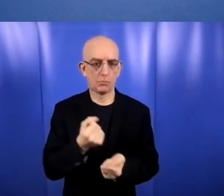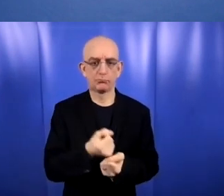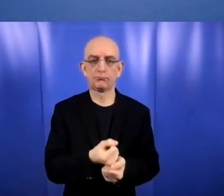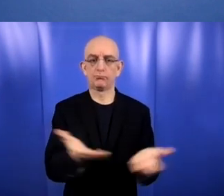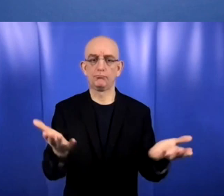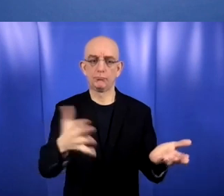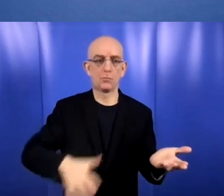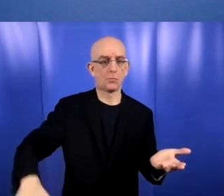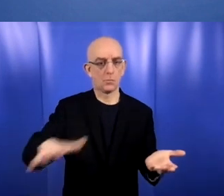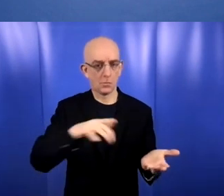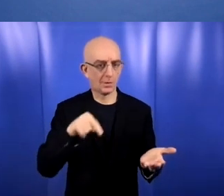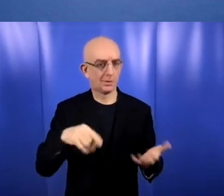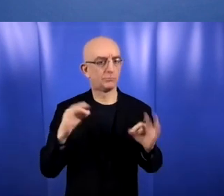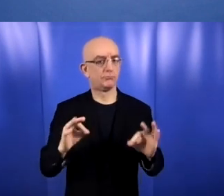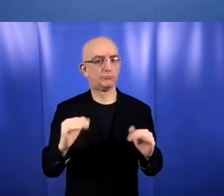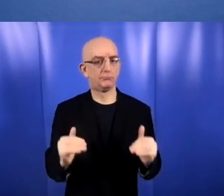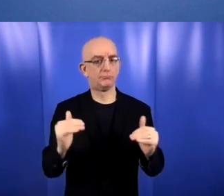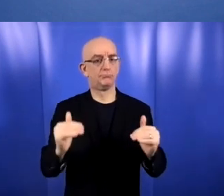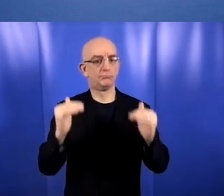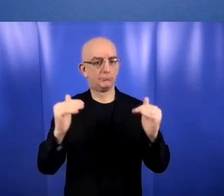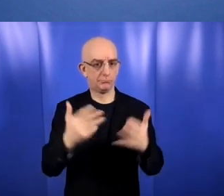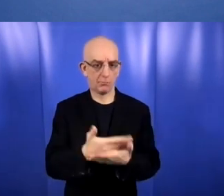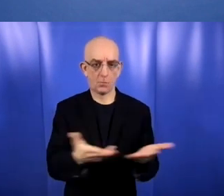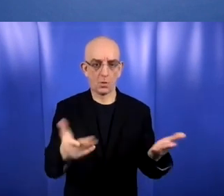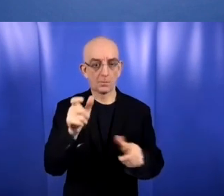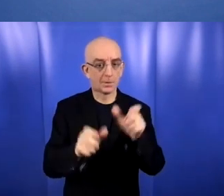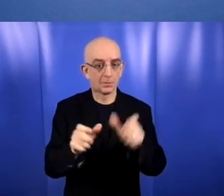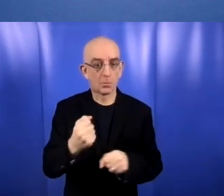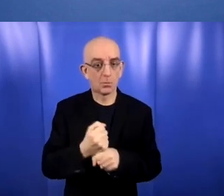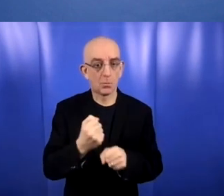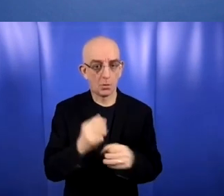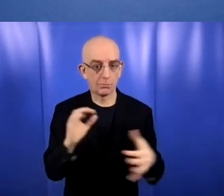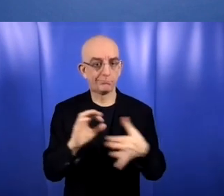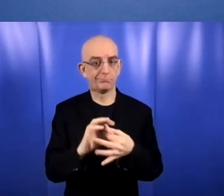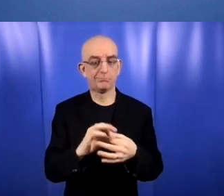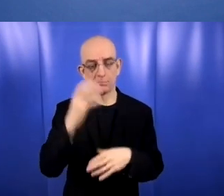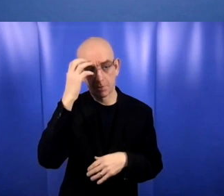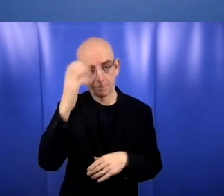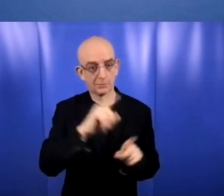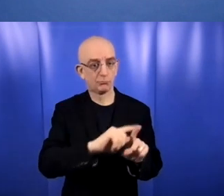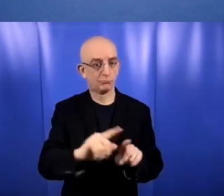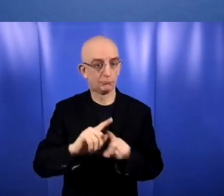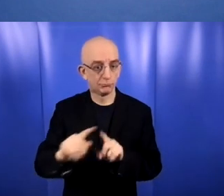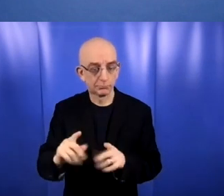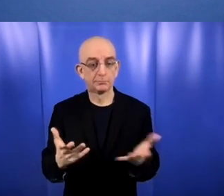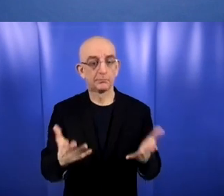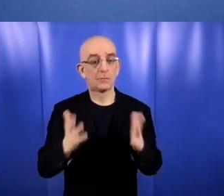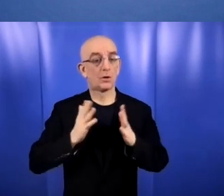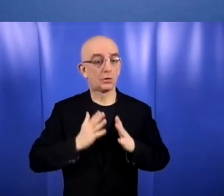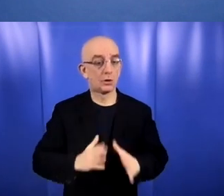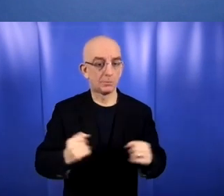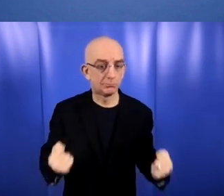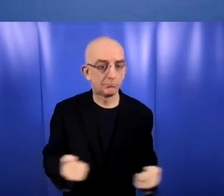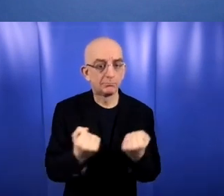So humanitarian activities tend to be independent of the state, but with protracted displacement,